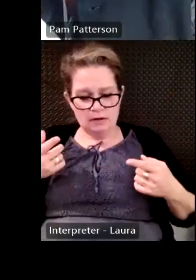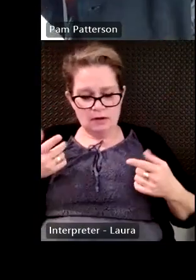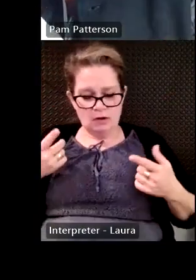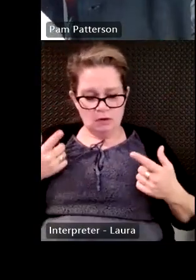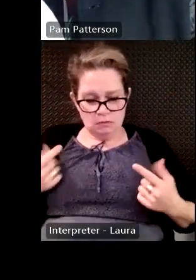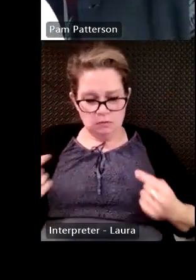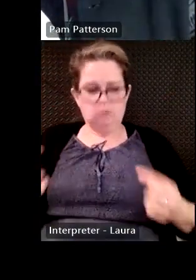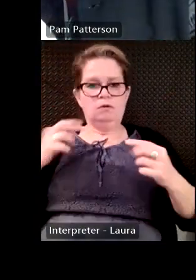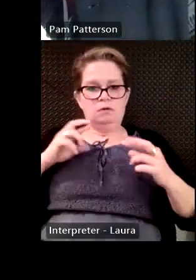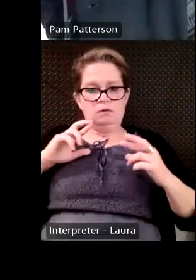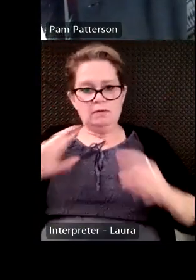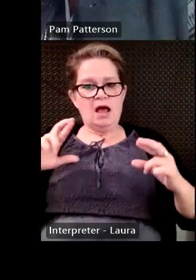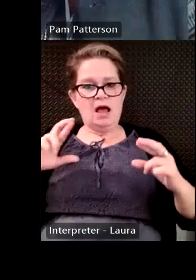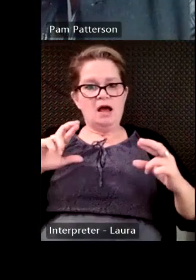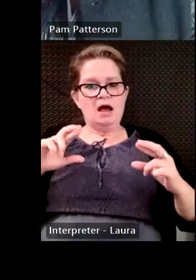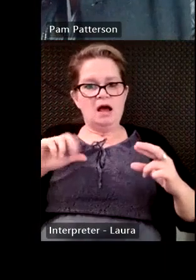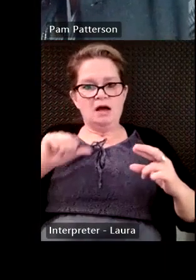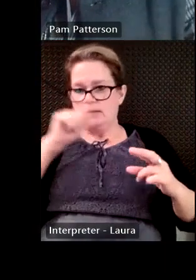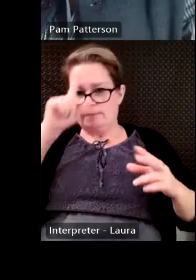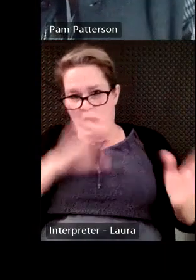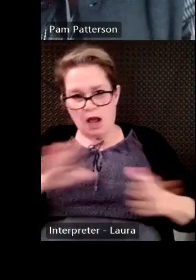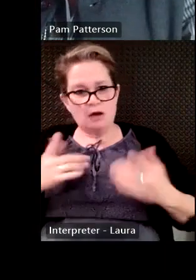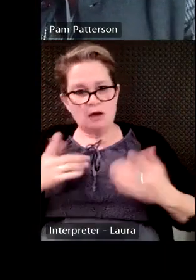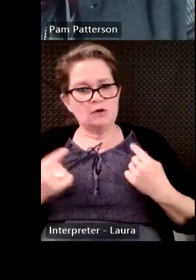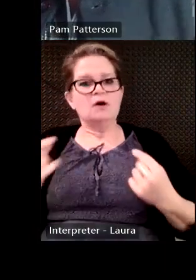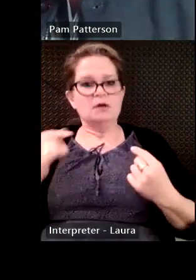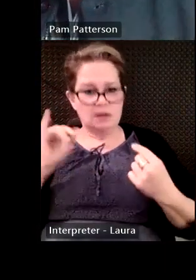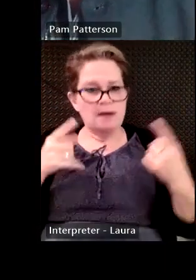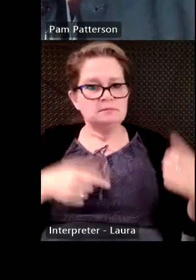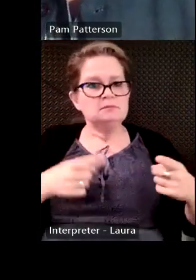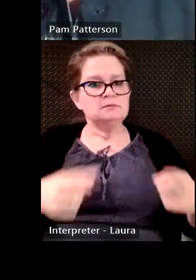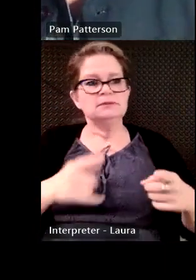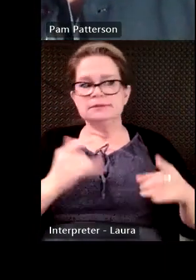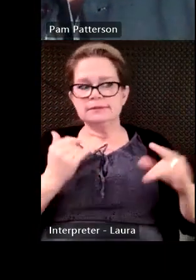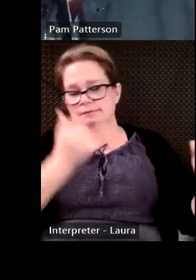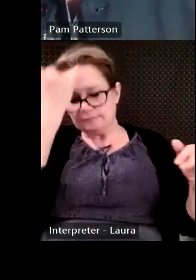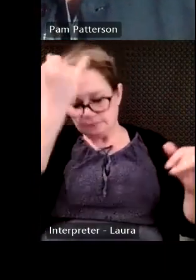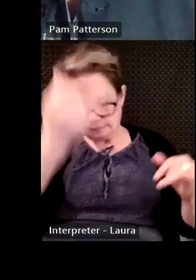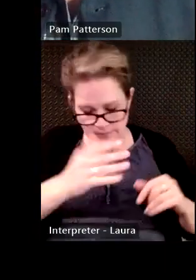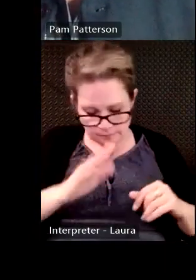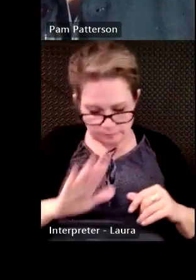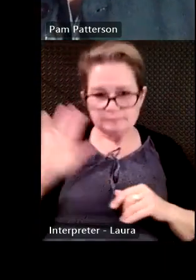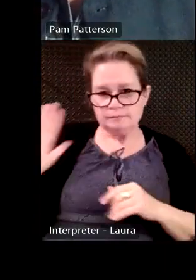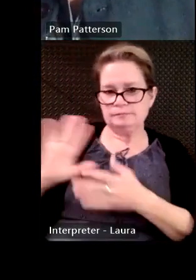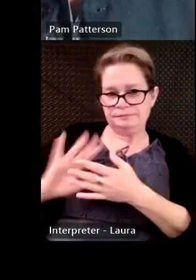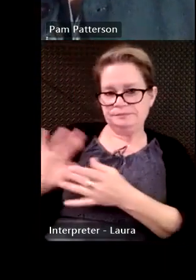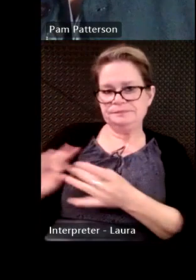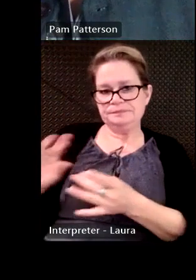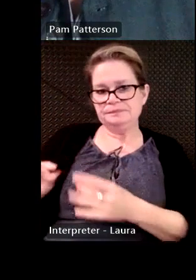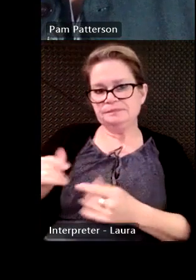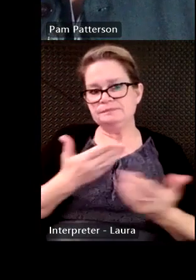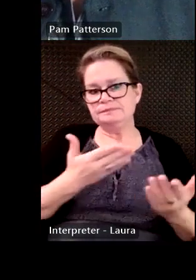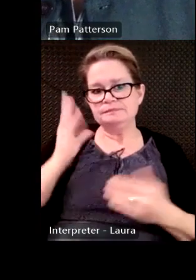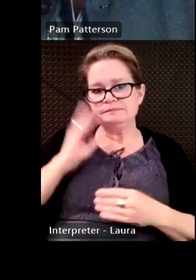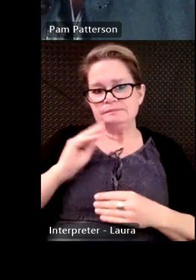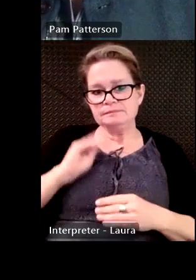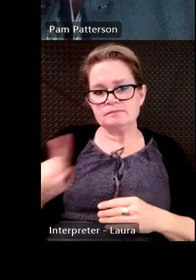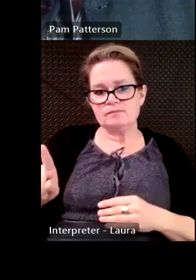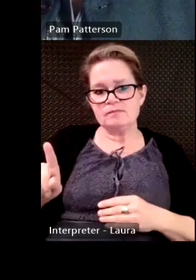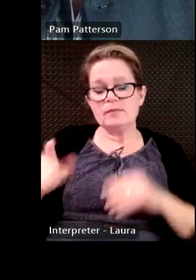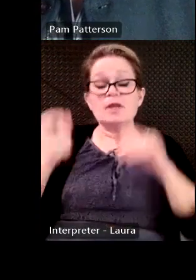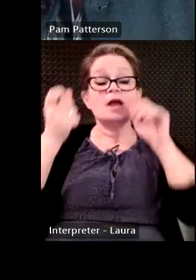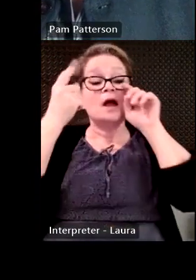as these by disability artists often narrate stories of exile, erasure, and isolation.